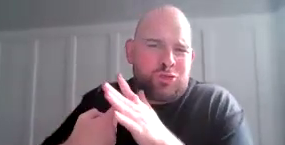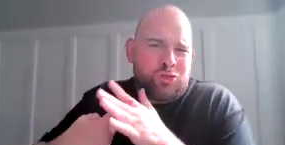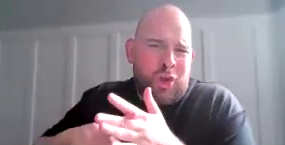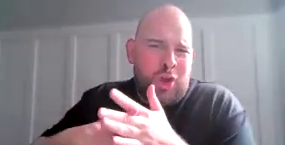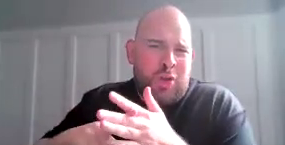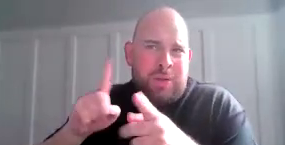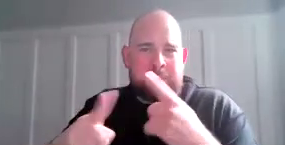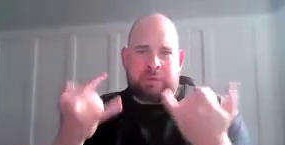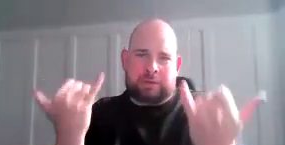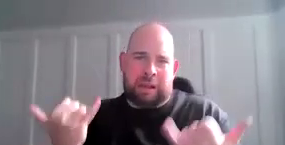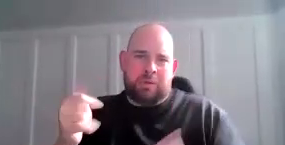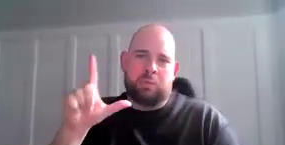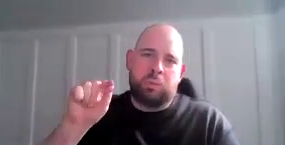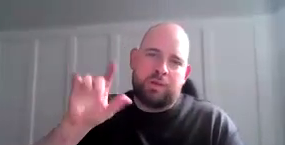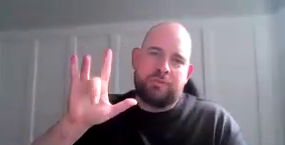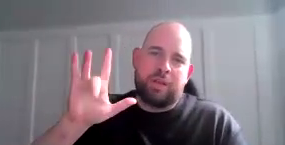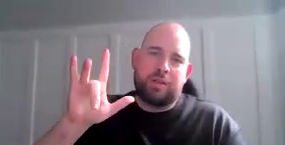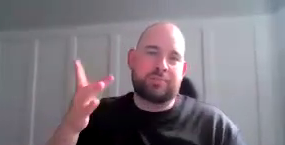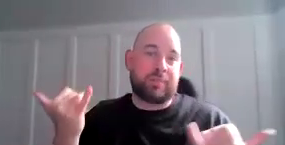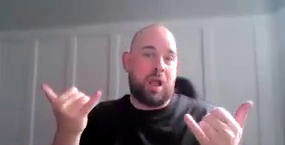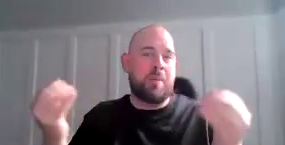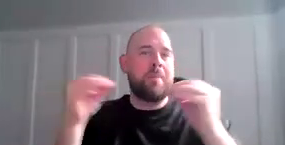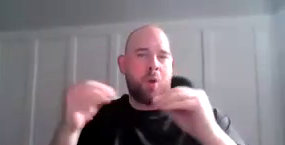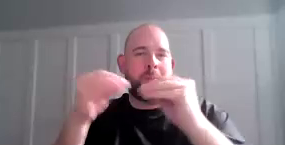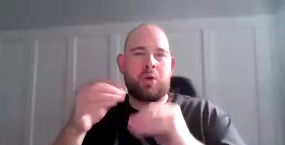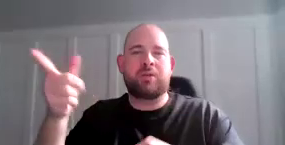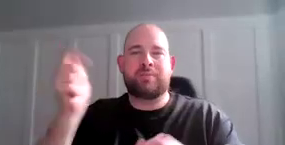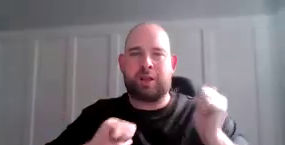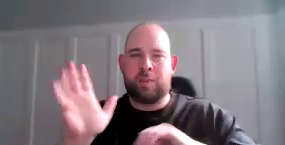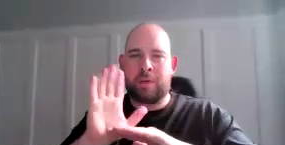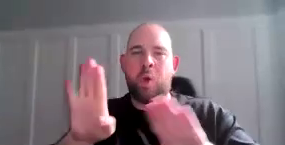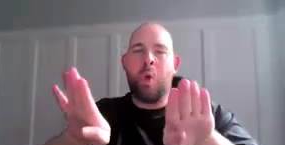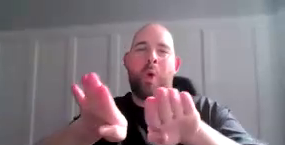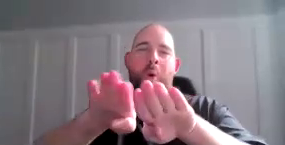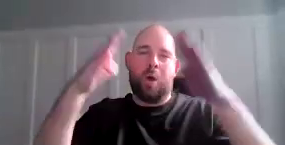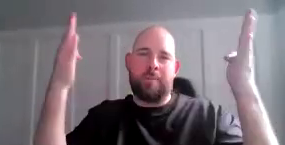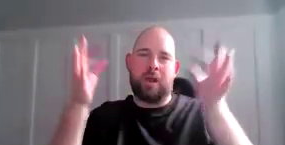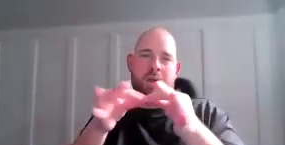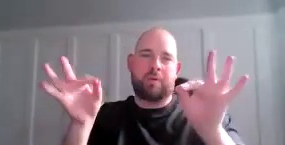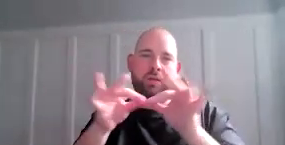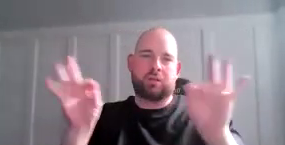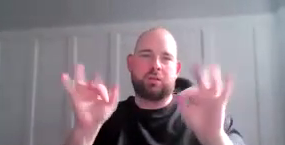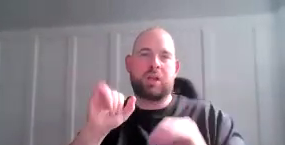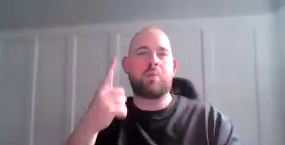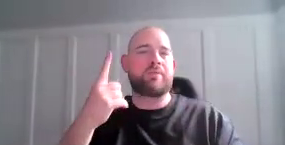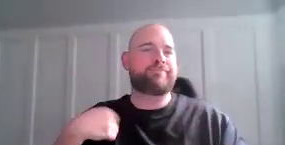and we are unable to enjoy the movie. So great at the beginning, but now that it's 2025 with more and more